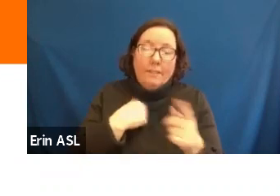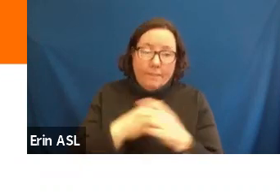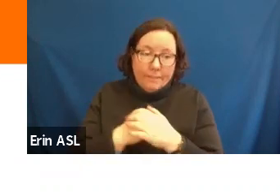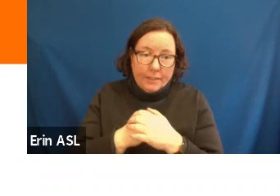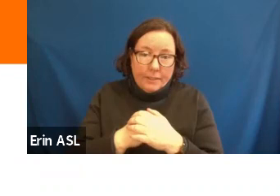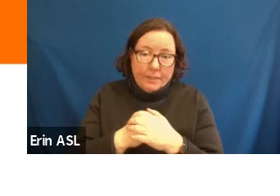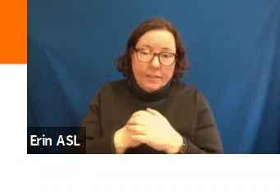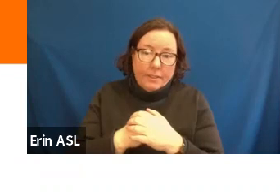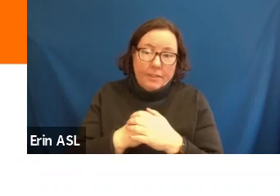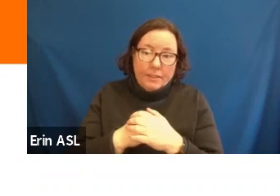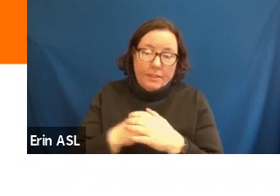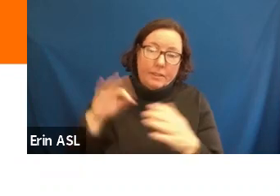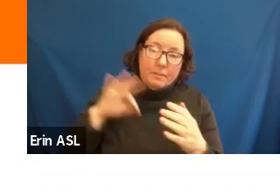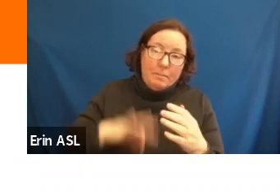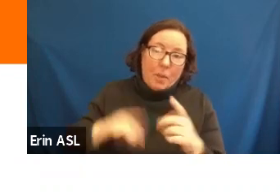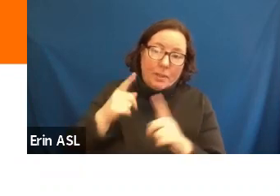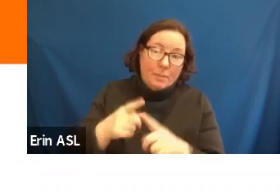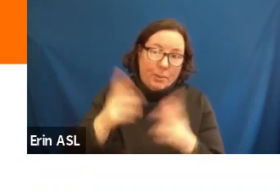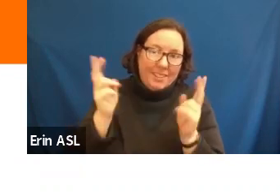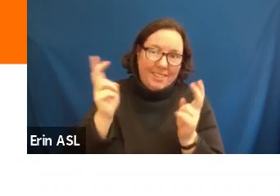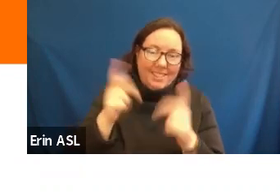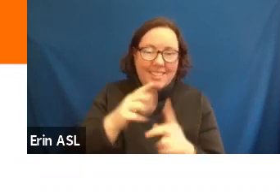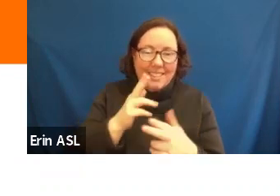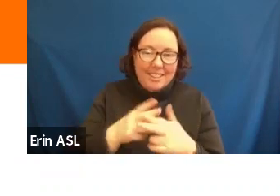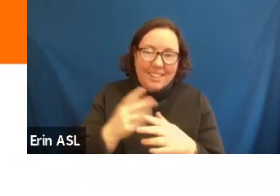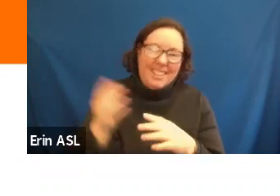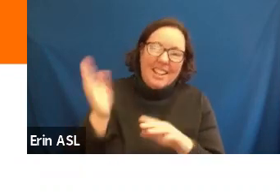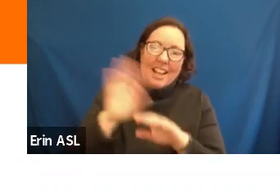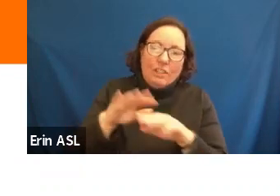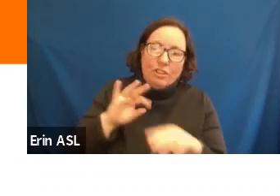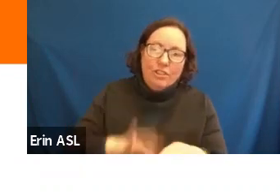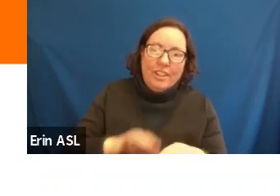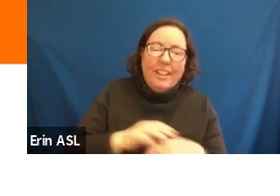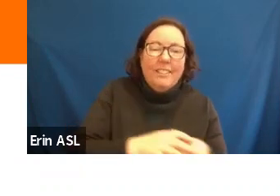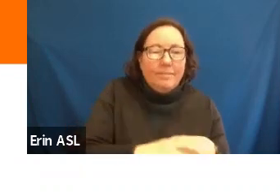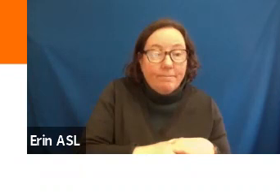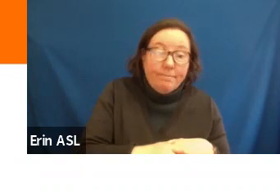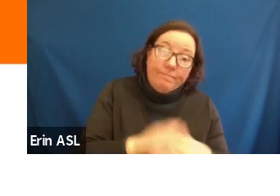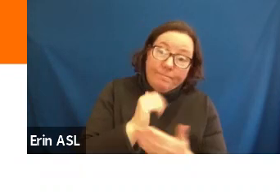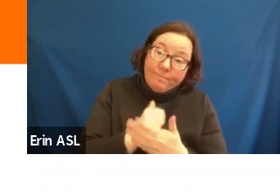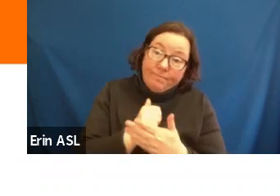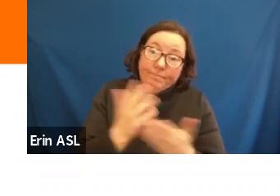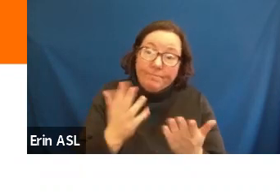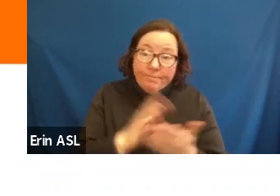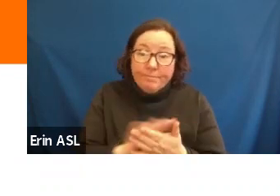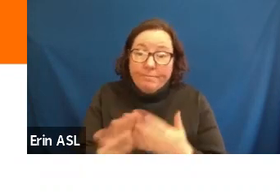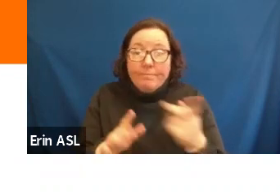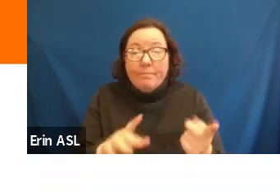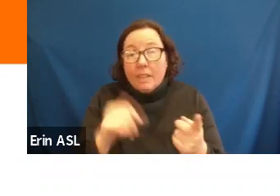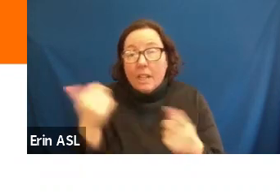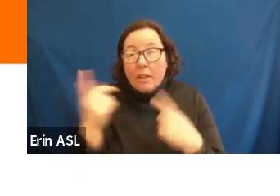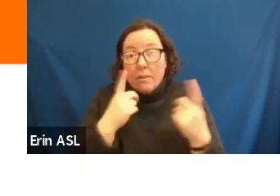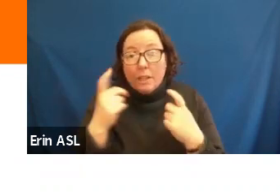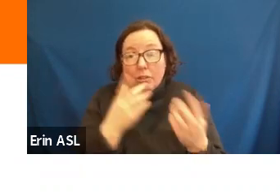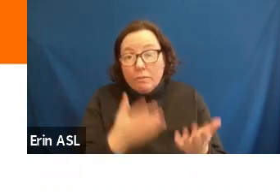they call it with the bonus points, but a little extra credit here. So helpful. Any questions, Roseanne, Ms.